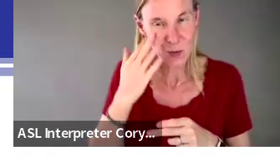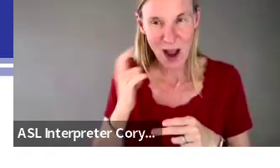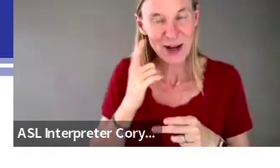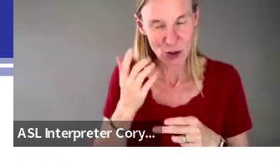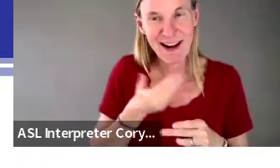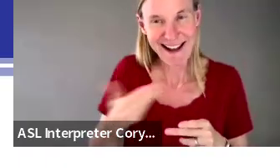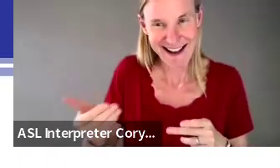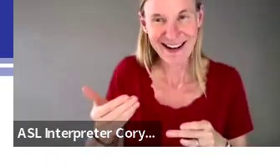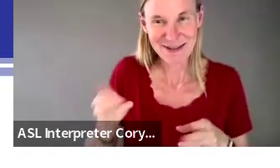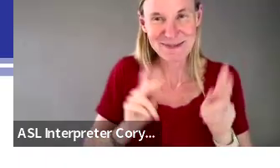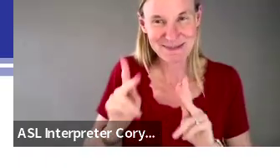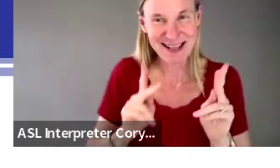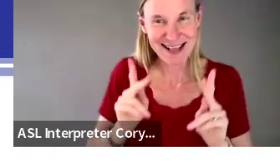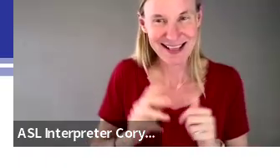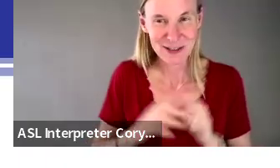accessibility testers.